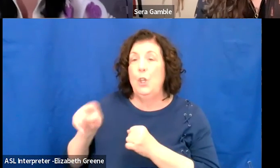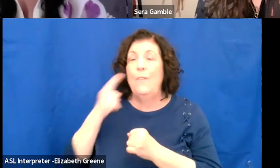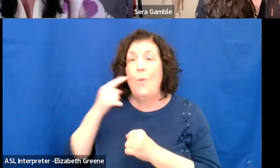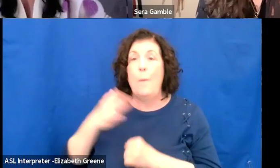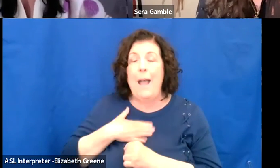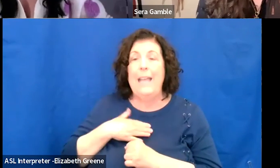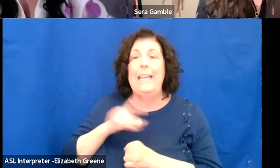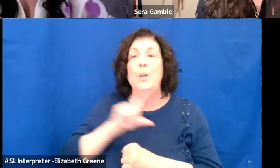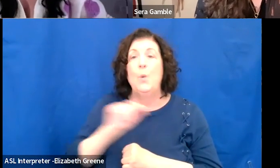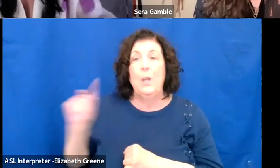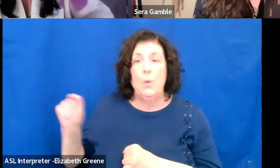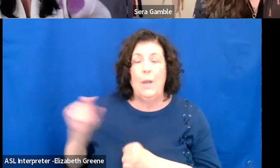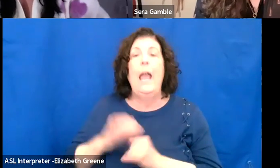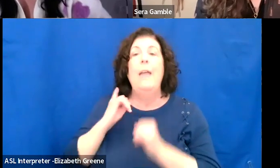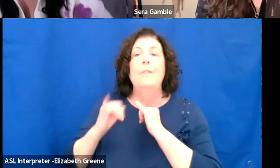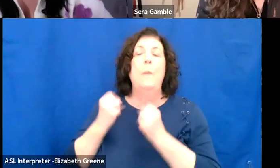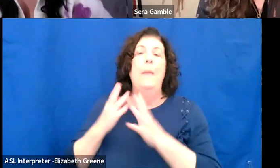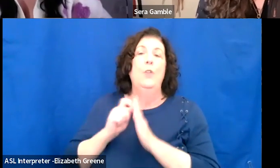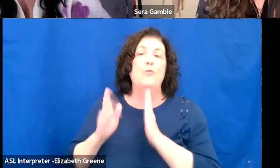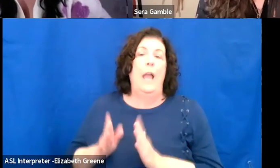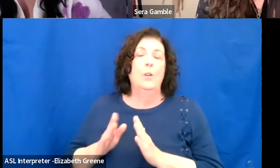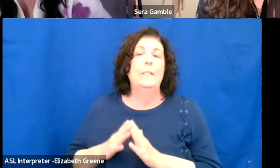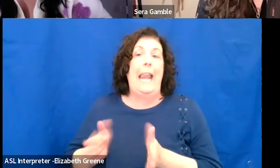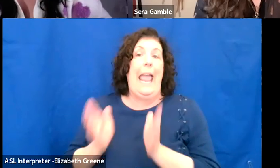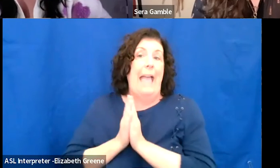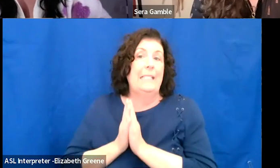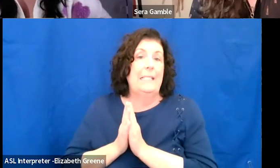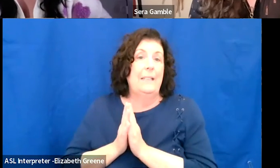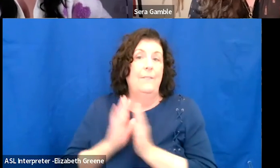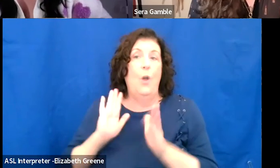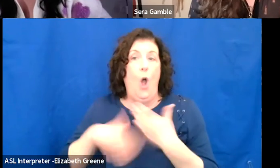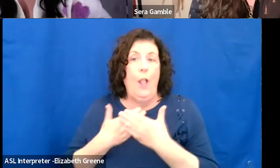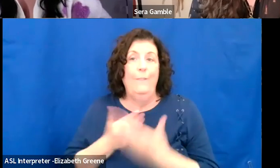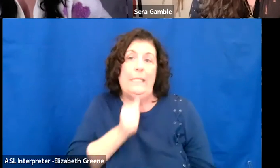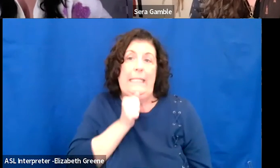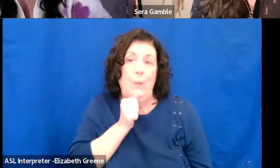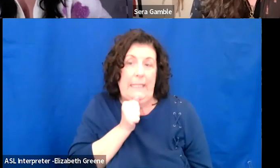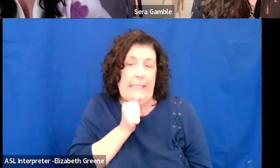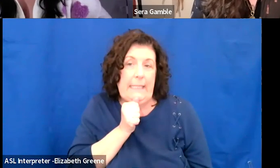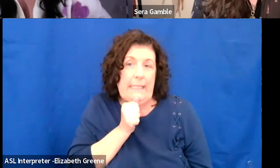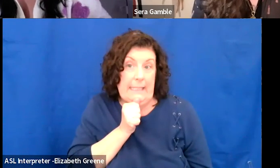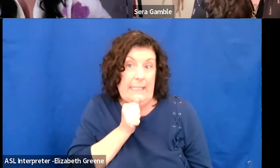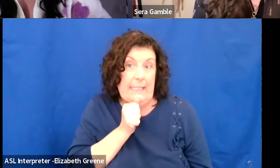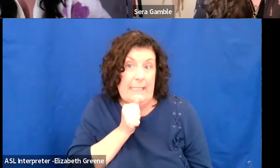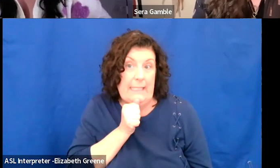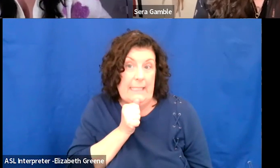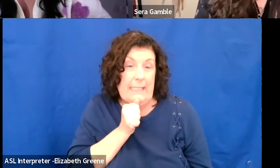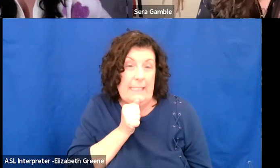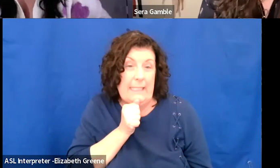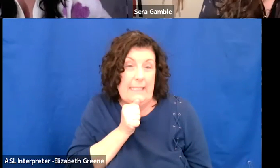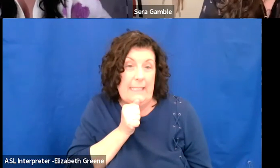In 2020, I interviewed a bunch of writers to just, like, ask you for all your secrets. You can Google me and find it, or it's,